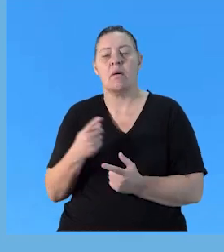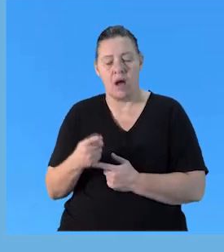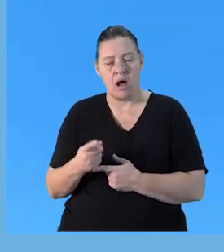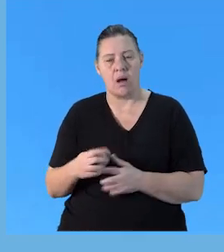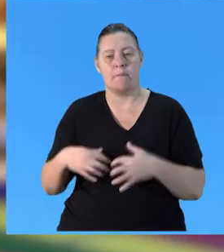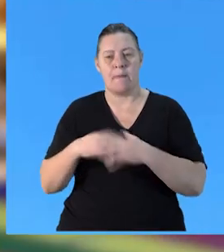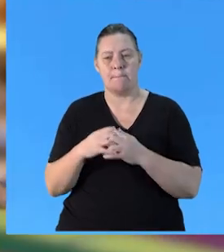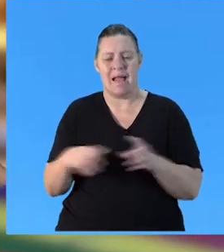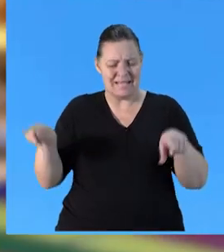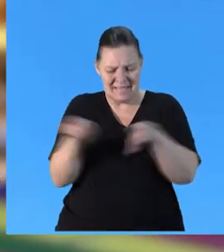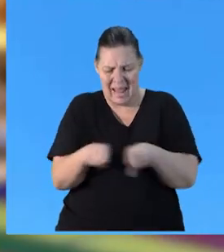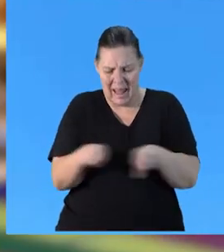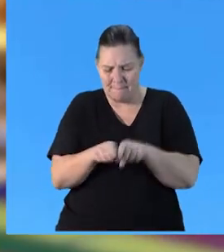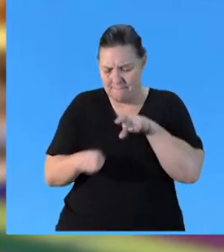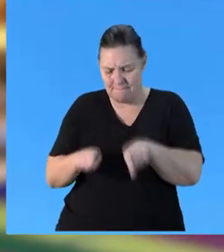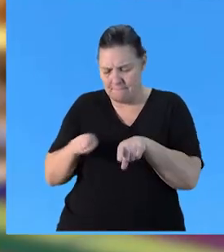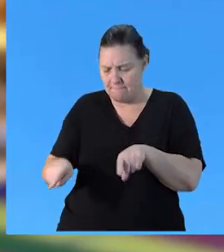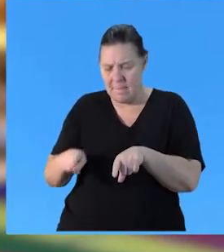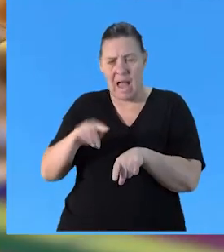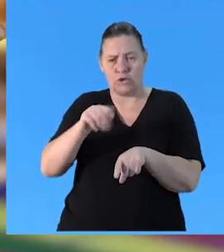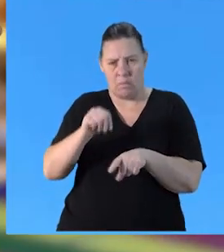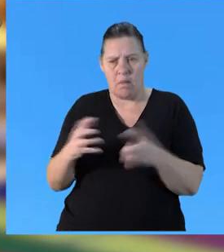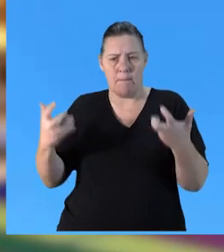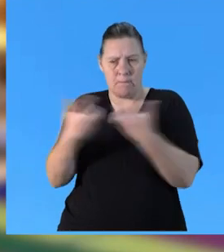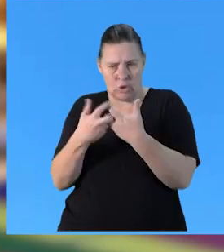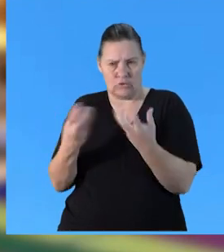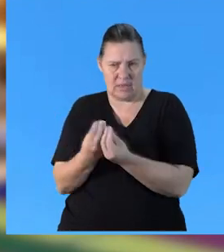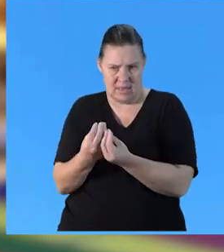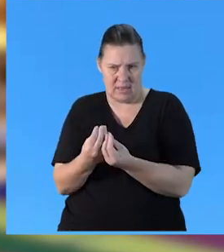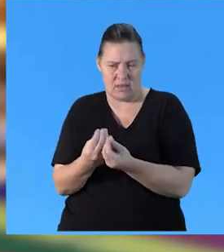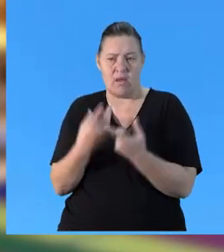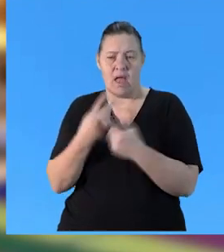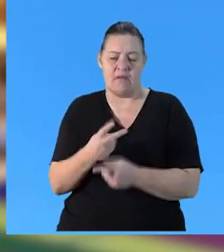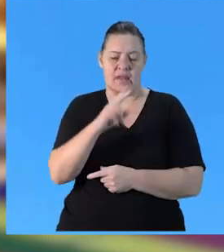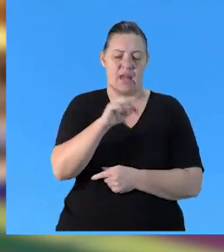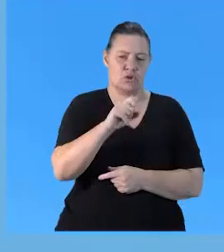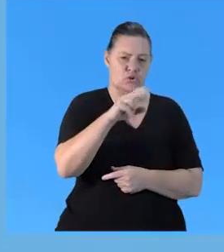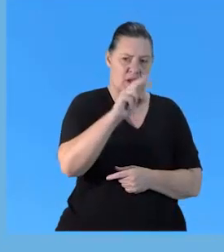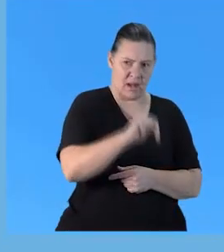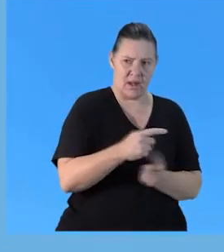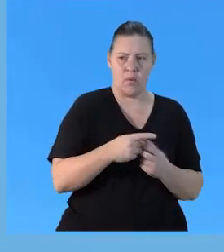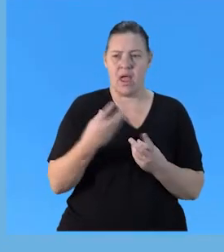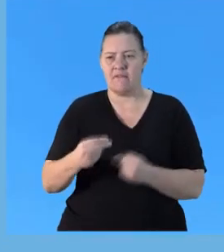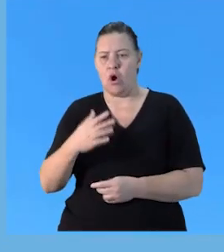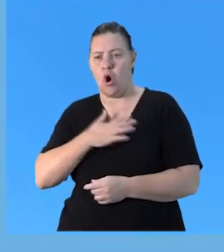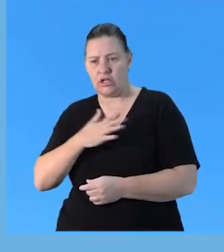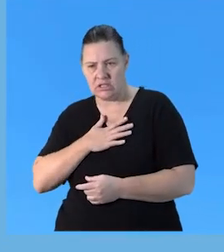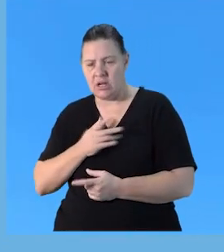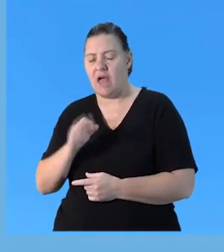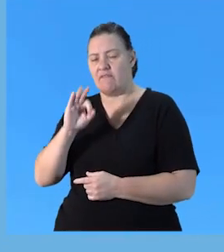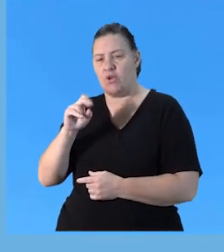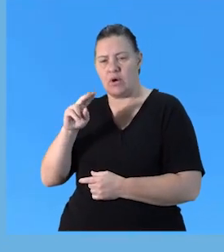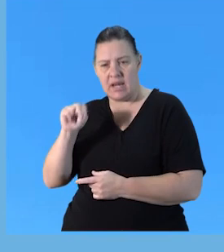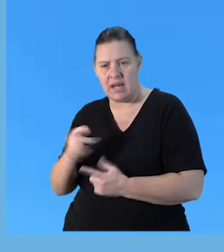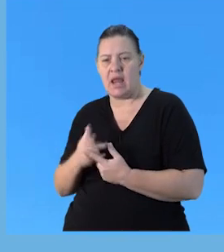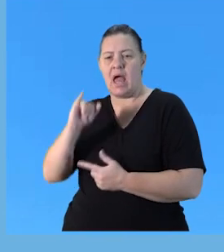start moving in a certain direction from one point to the other point. Furthermore, I want you to always remember